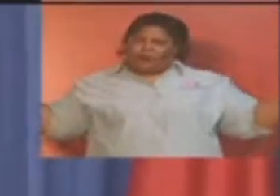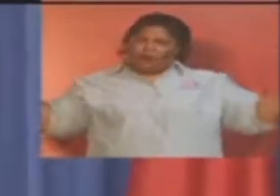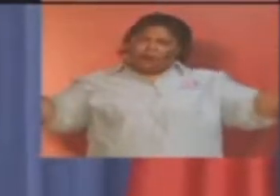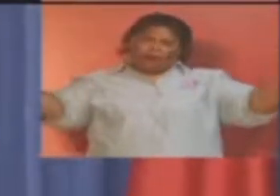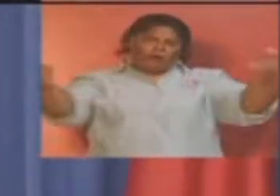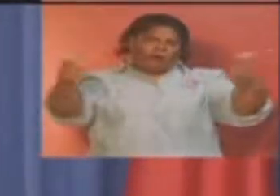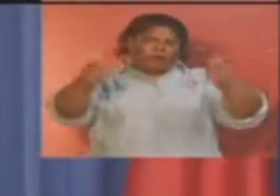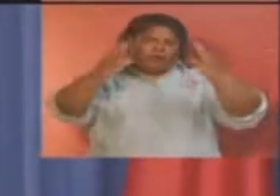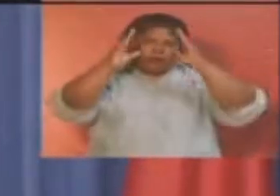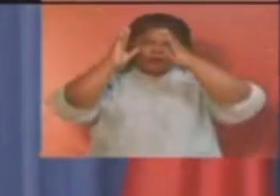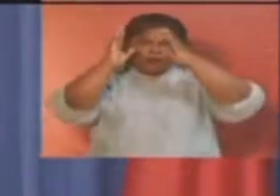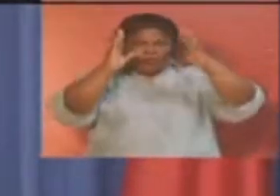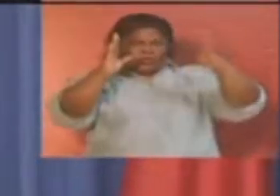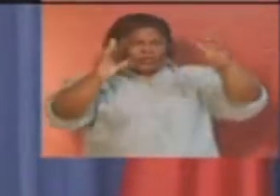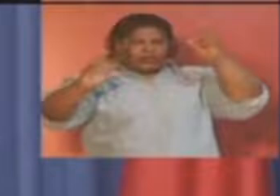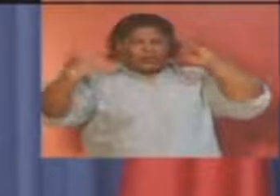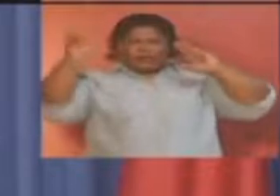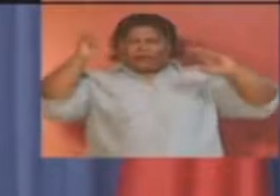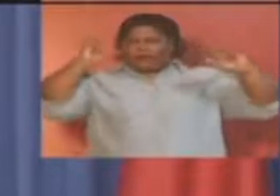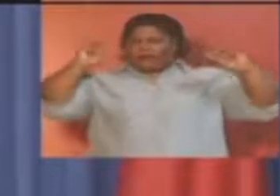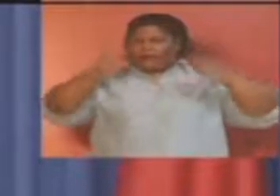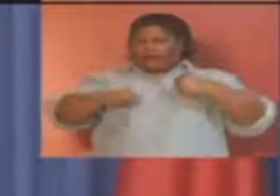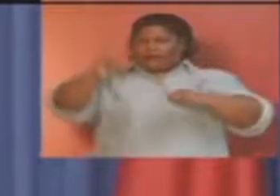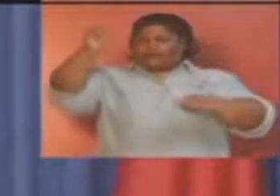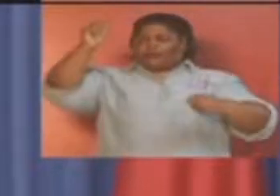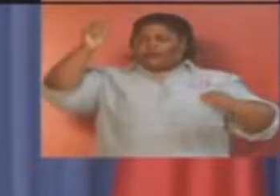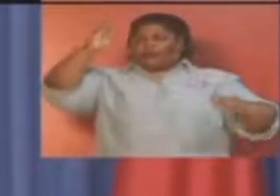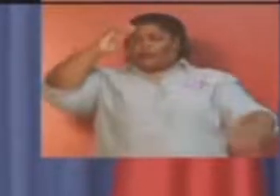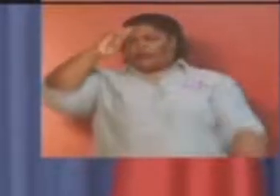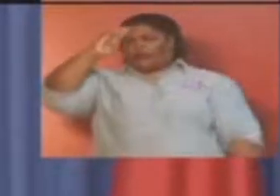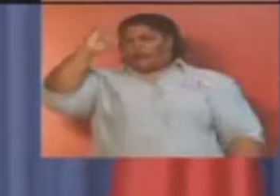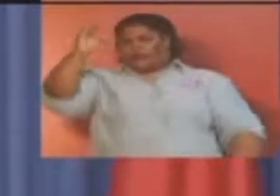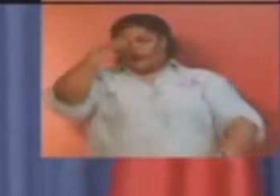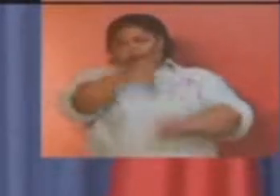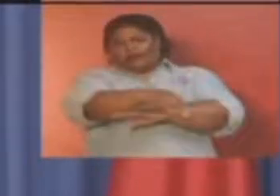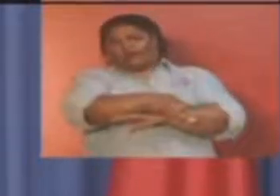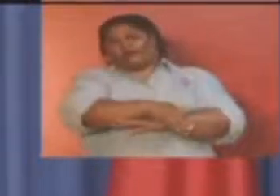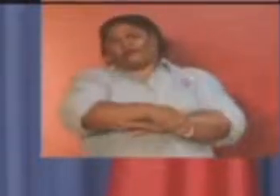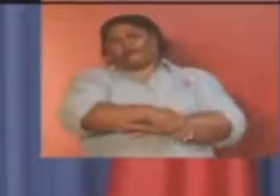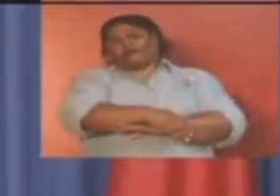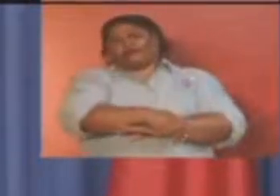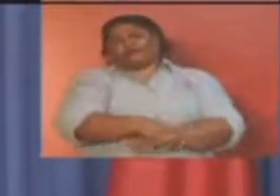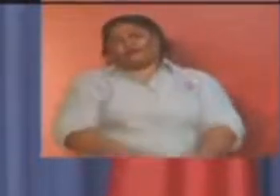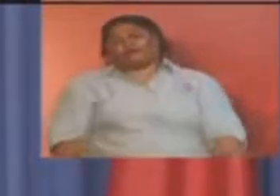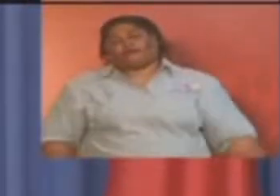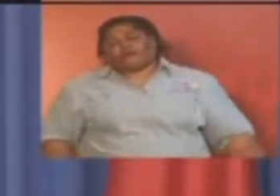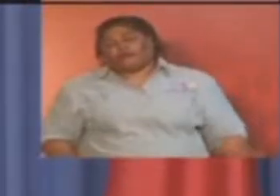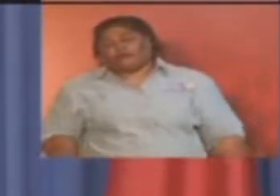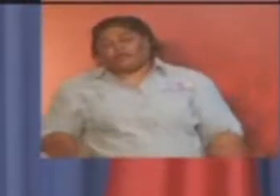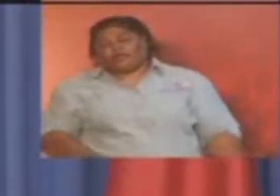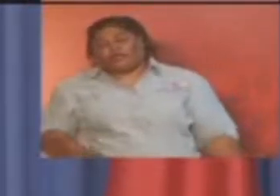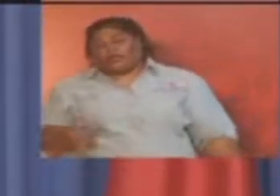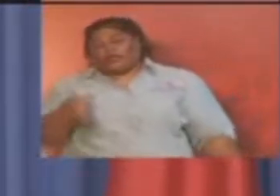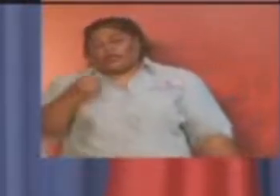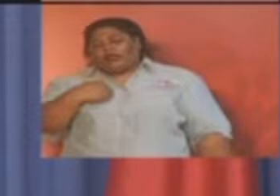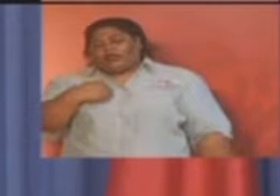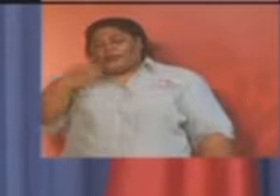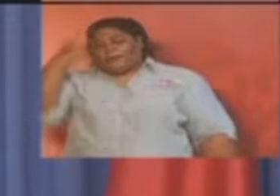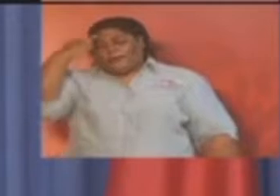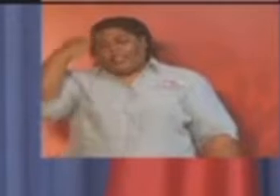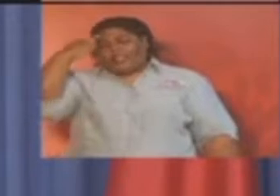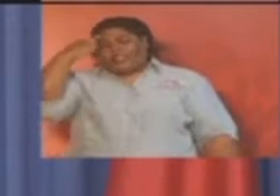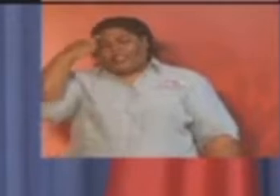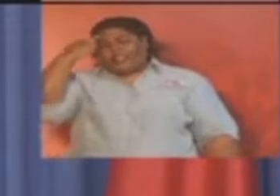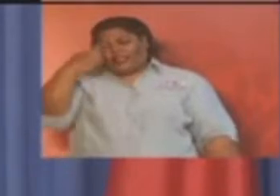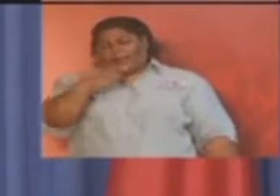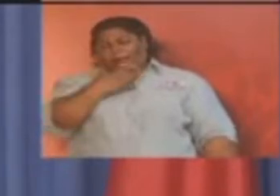viewing and listening public of Trinidad and Tobago. Good afternoon. I think the best way to, Prime Minister, to summarize the